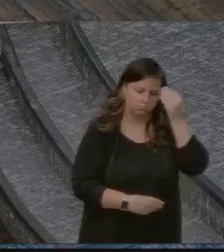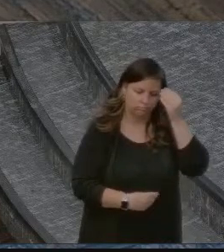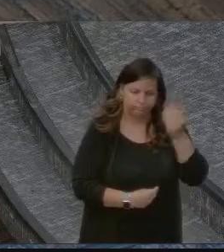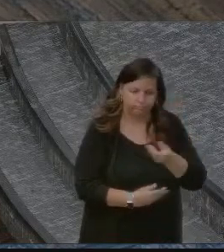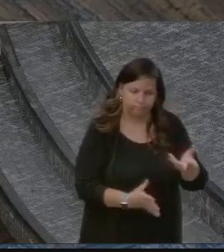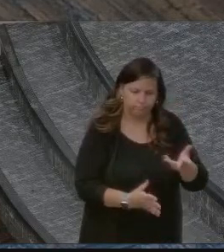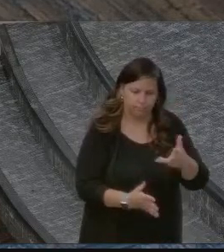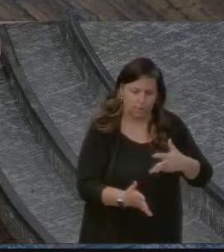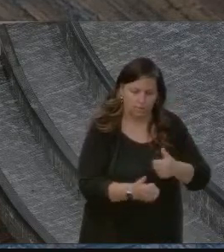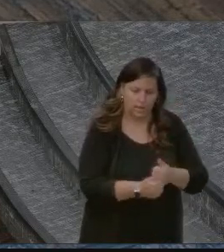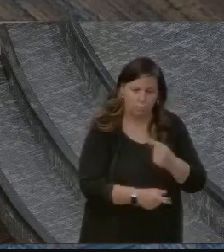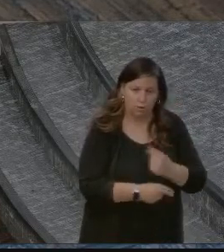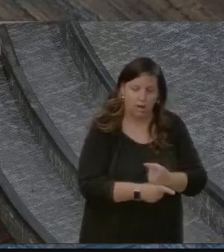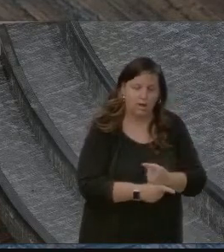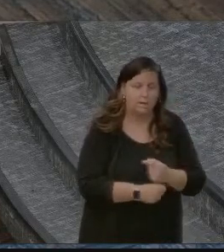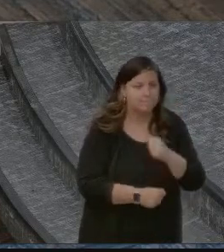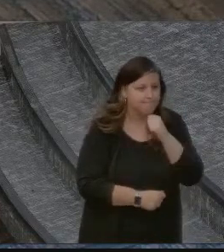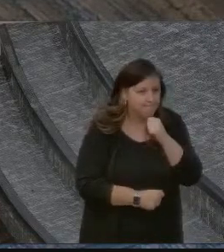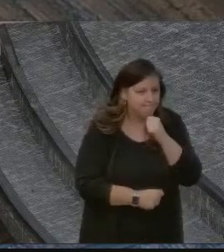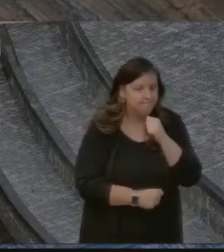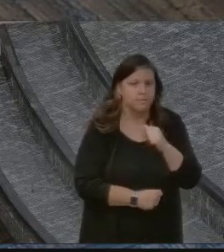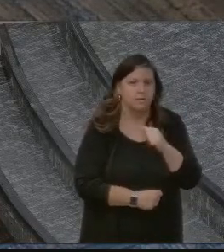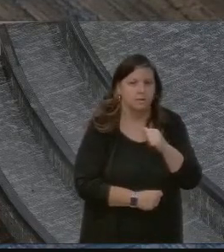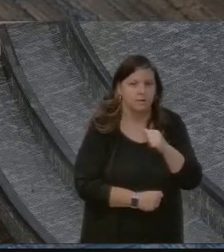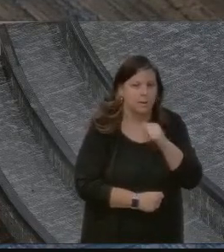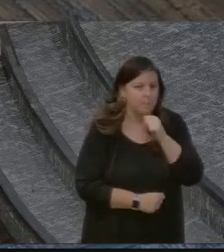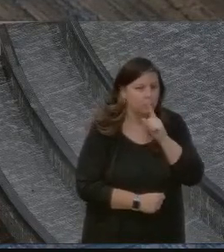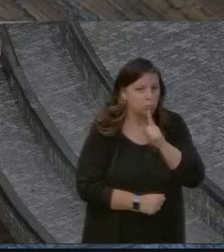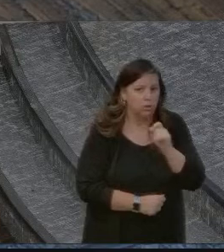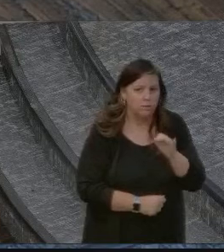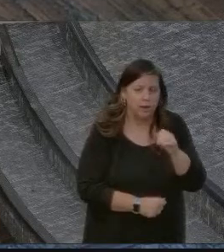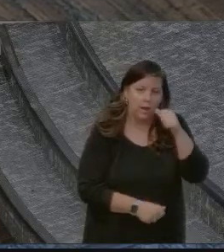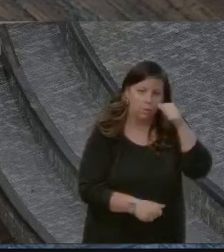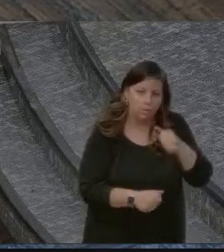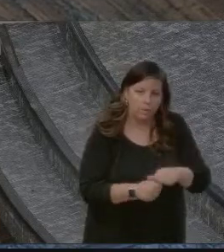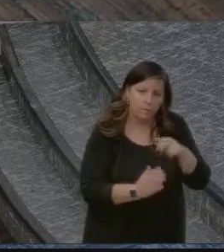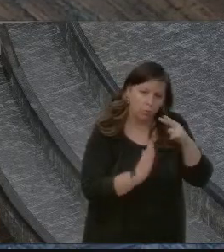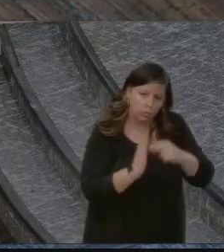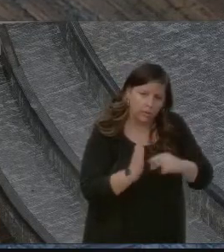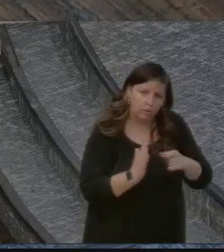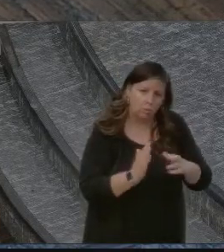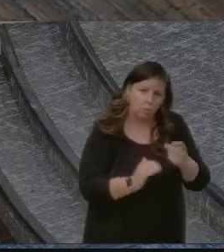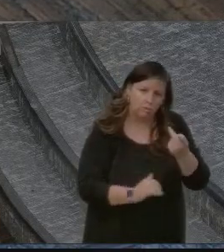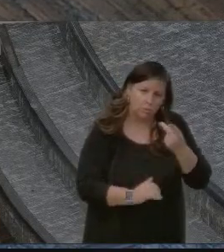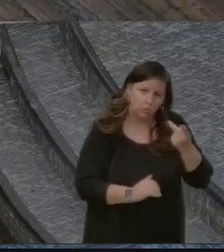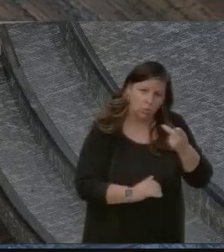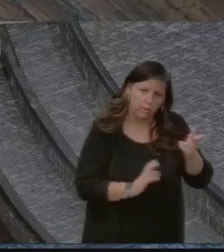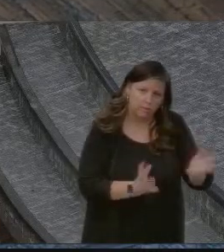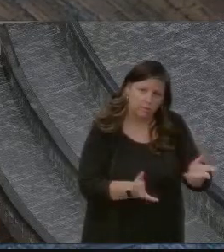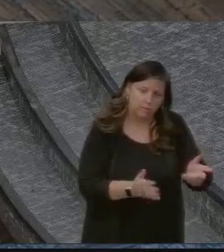And I don't know if I remember reading it there or it was a conversation we had, but